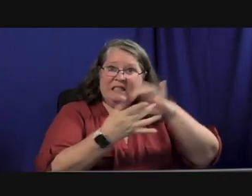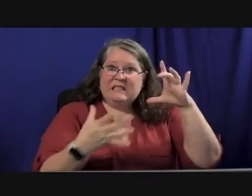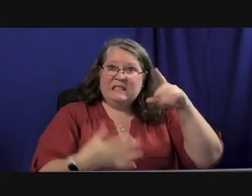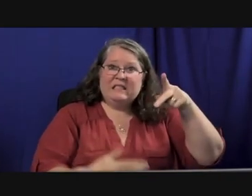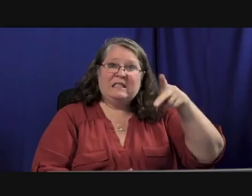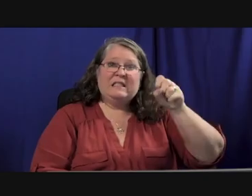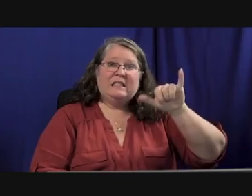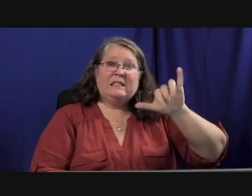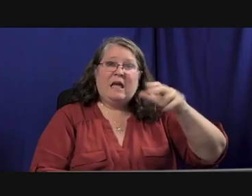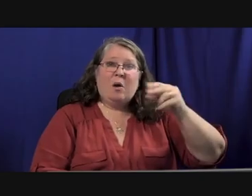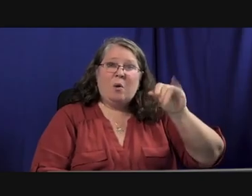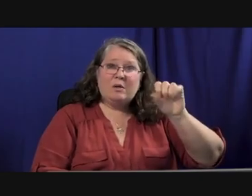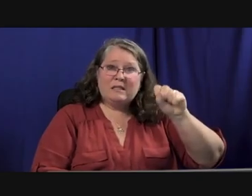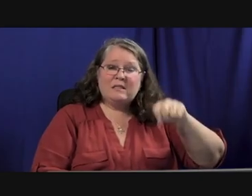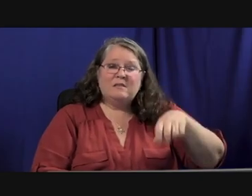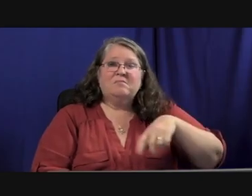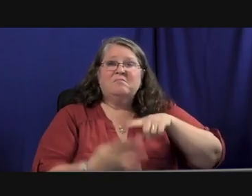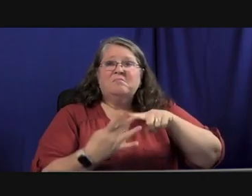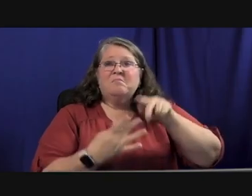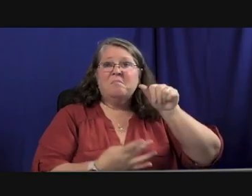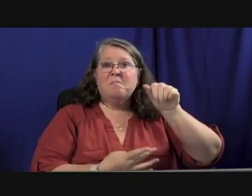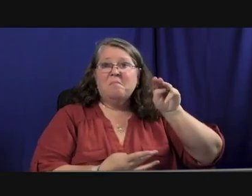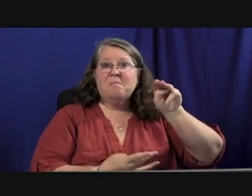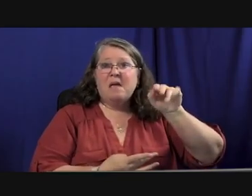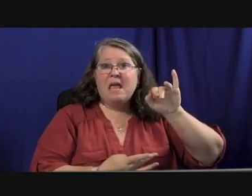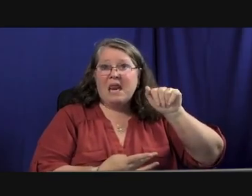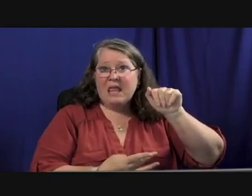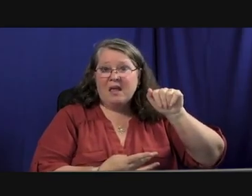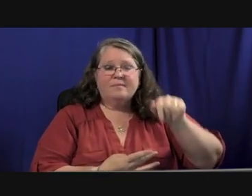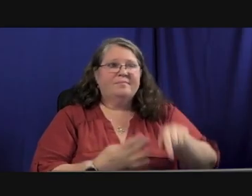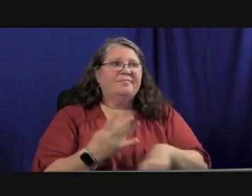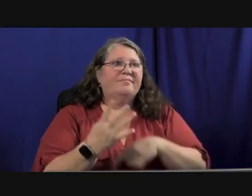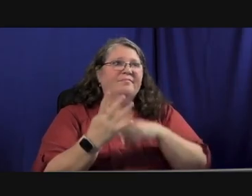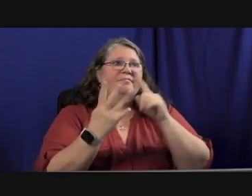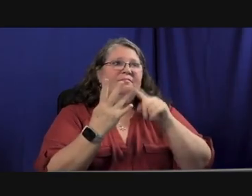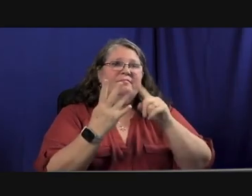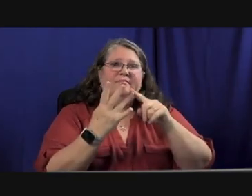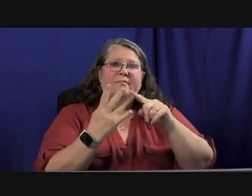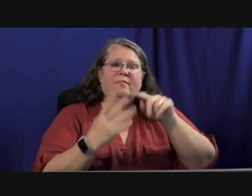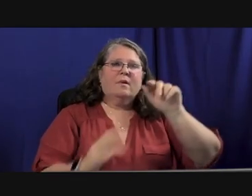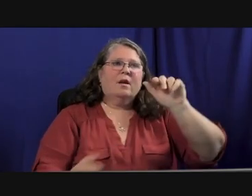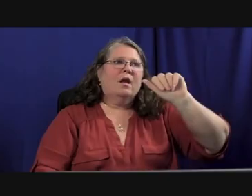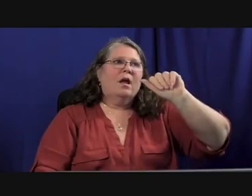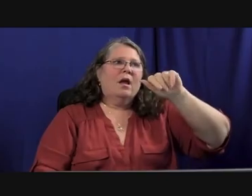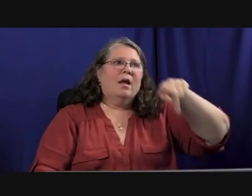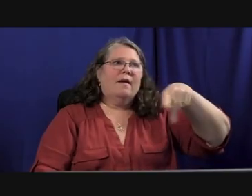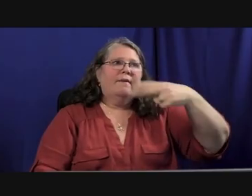rubella, rubella syndrome. There could also be as far as mental health illness.